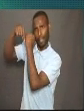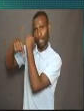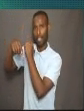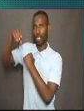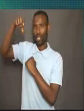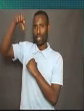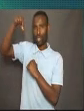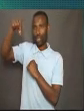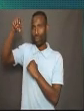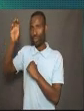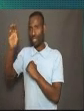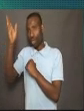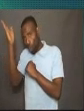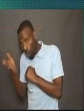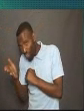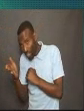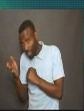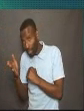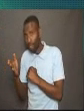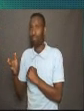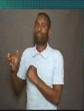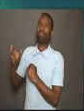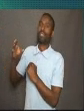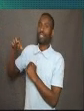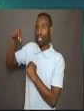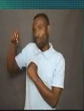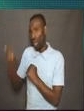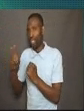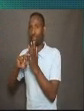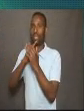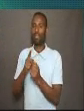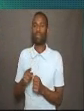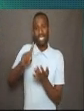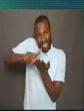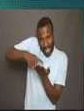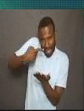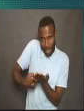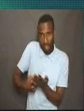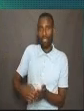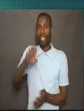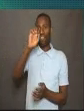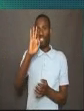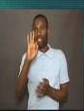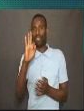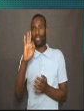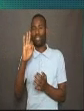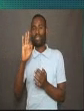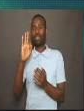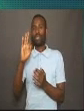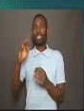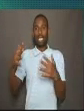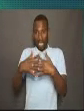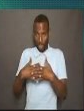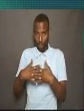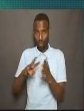over heat from the input. Thus, the efficiency of the diesel